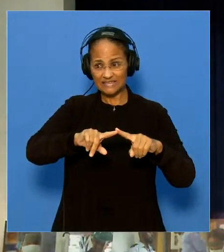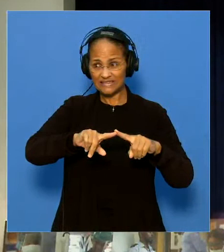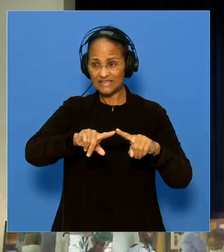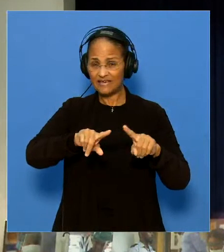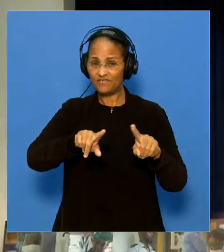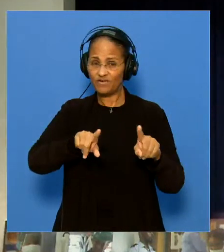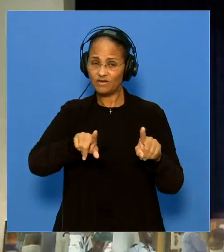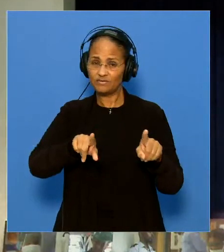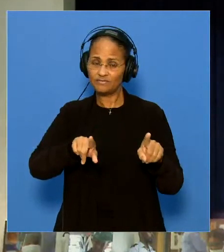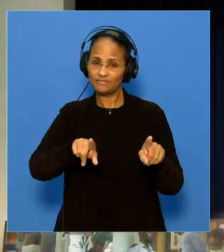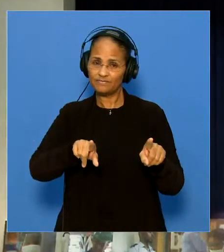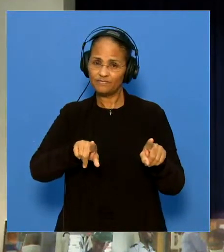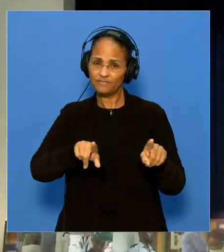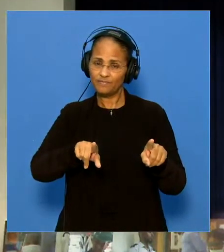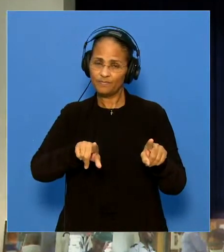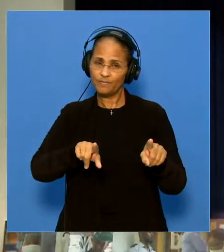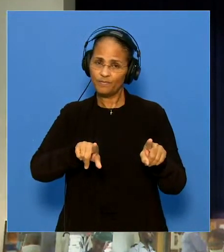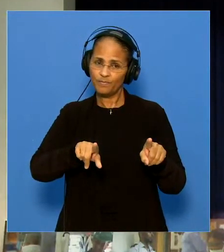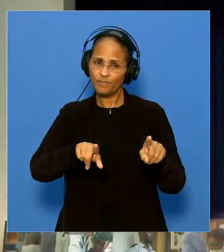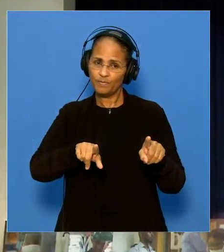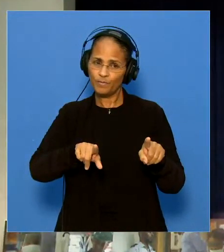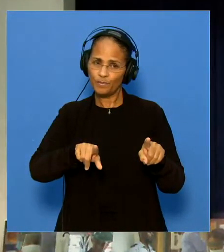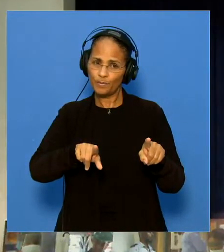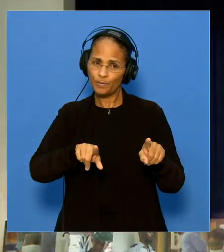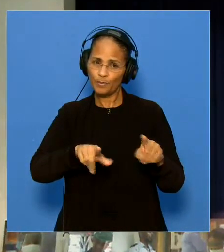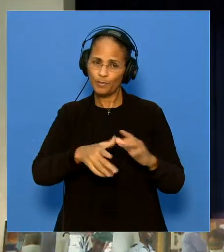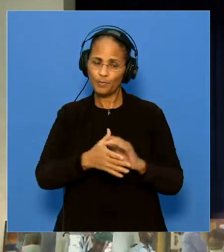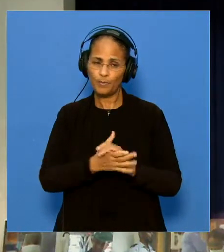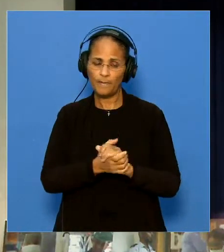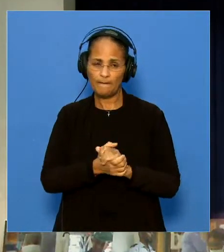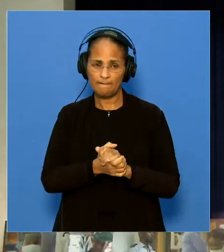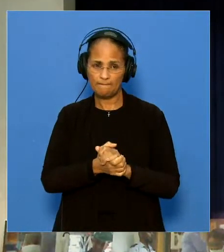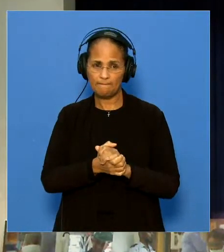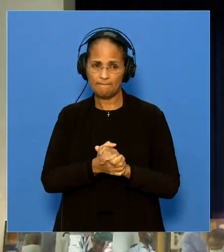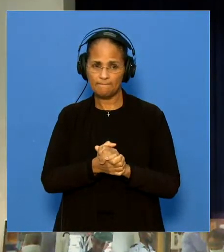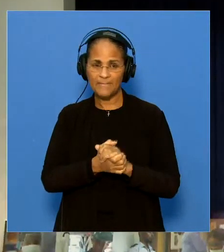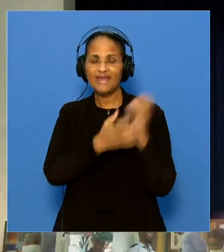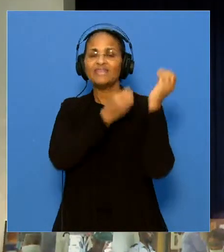In Britain, there are advisories